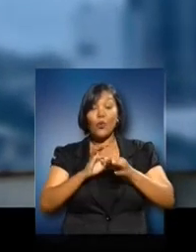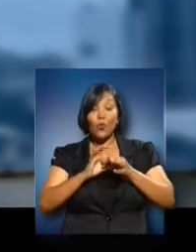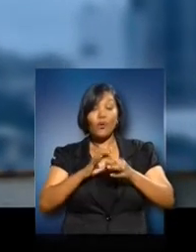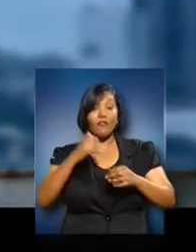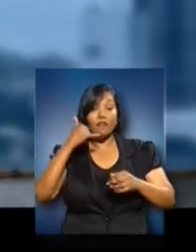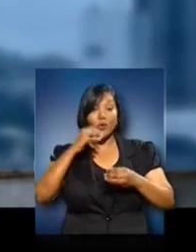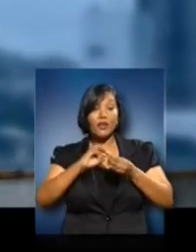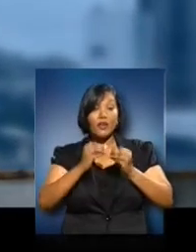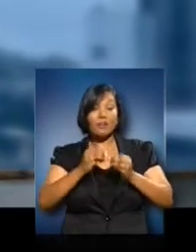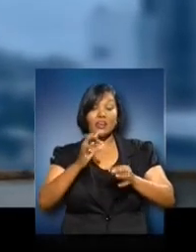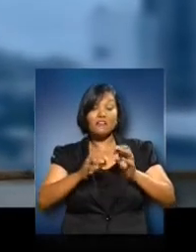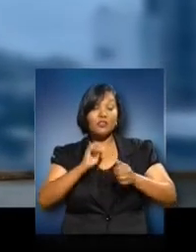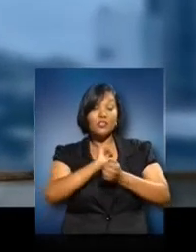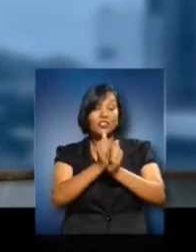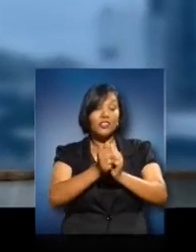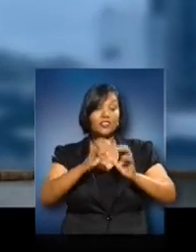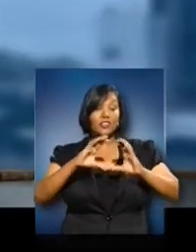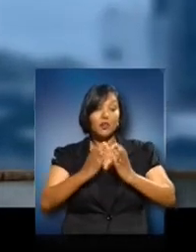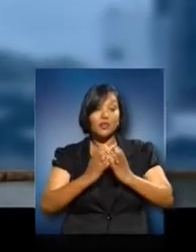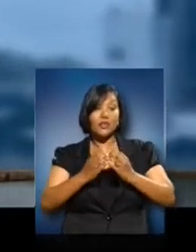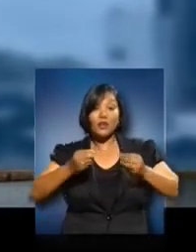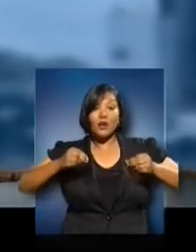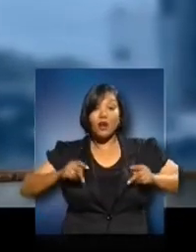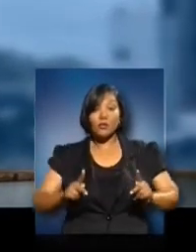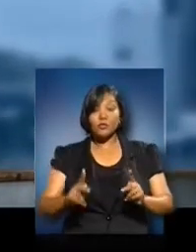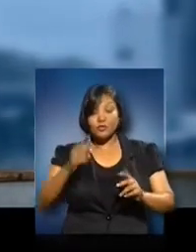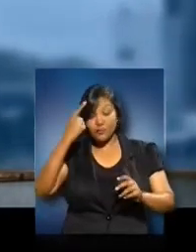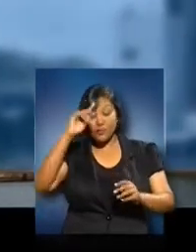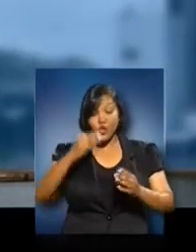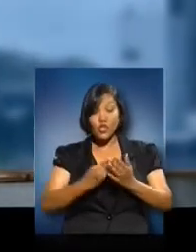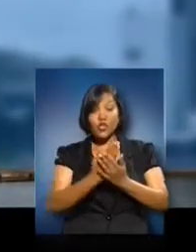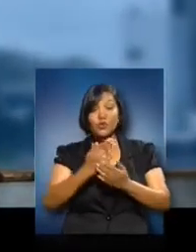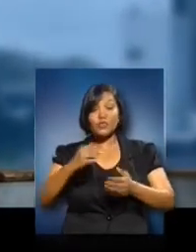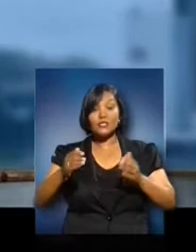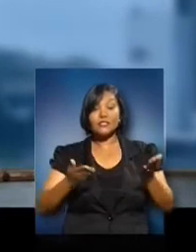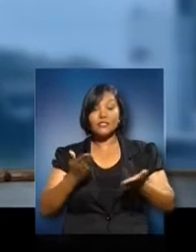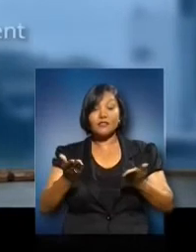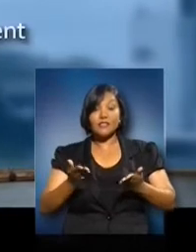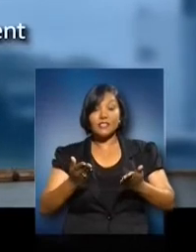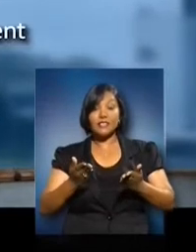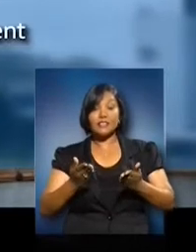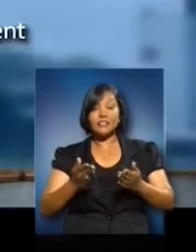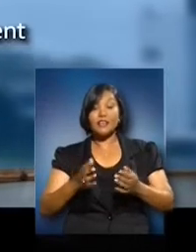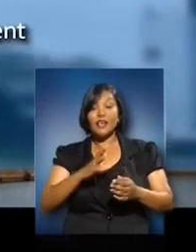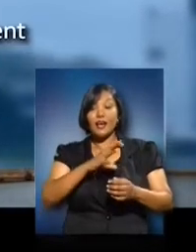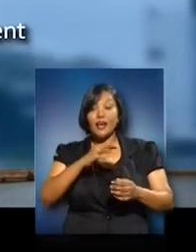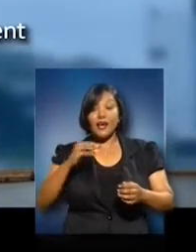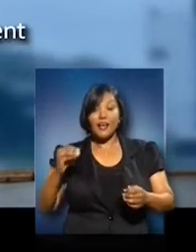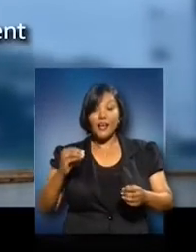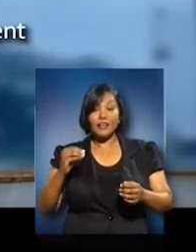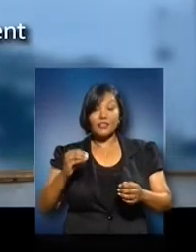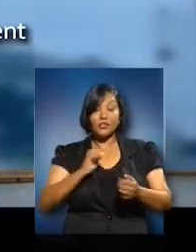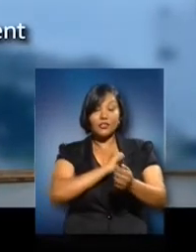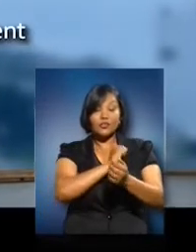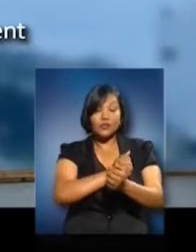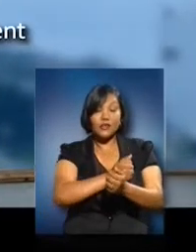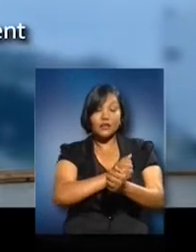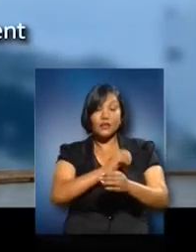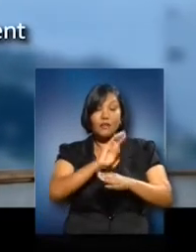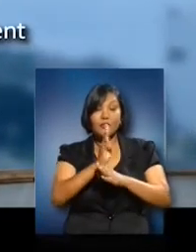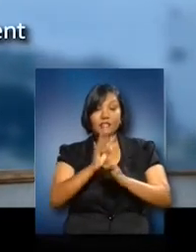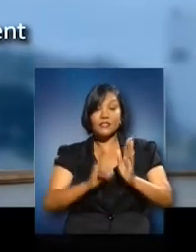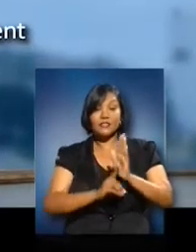operator, opportunities for the introduction of new services by service providers, strengthens